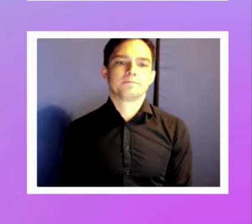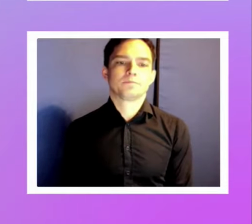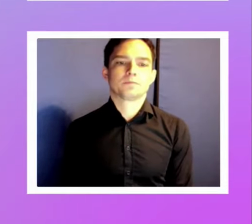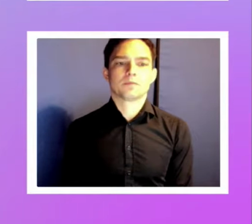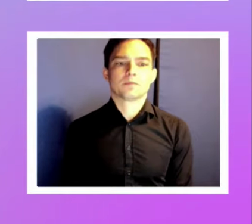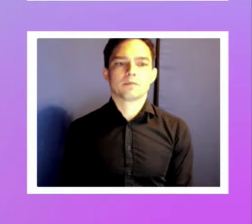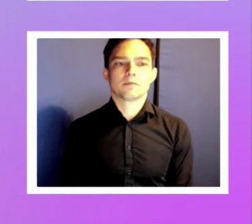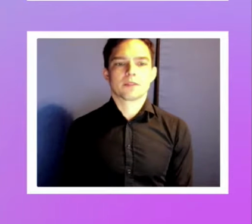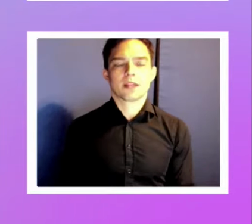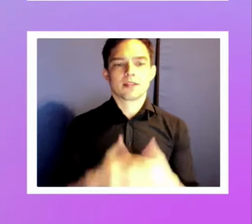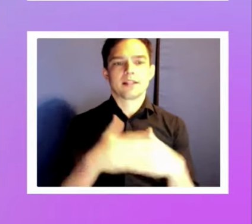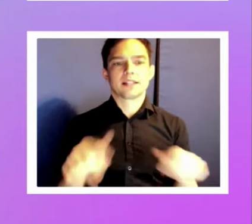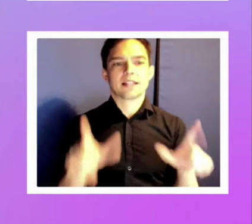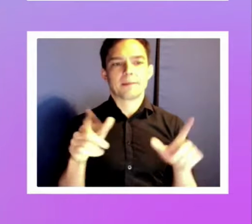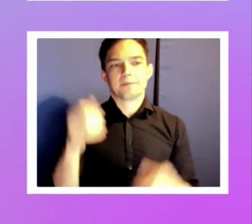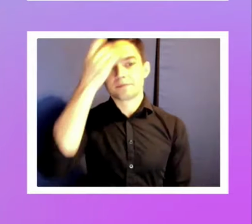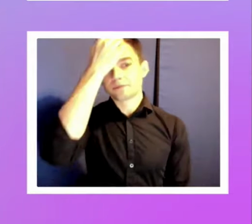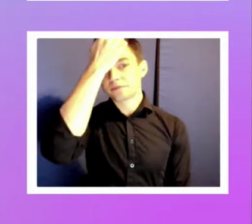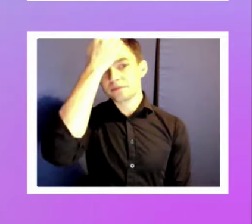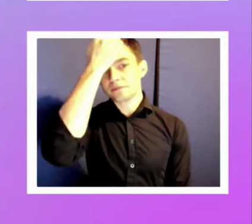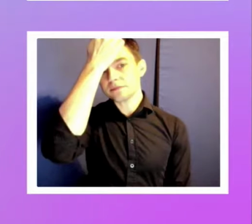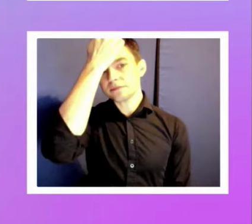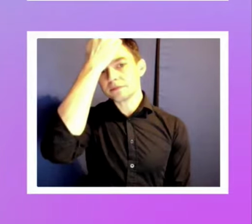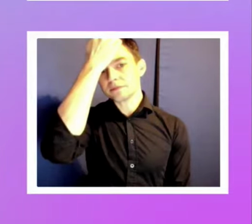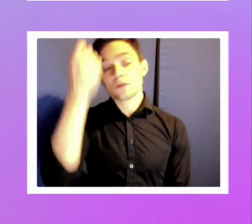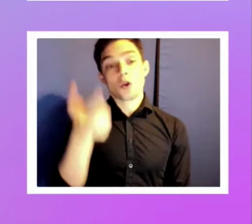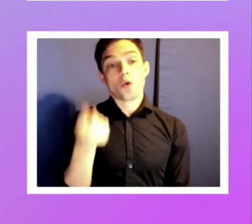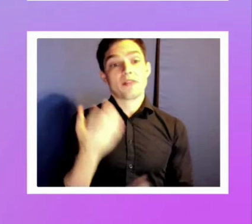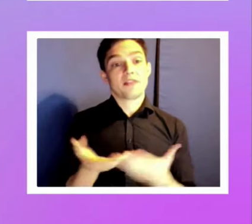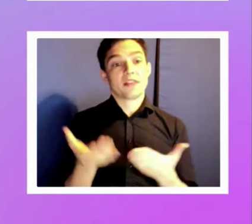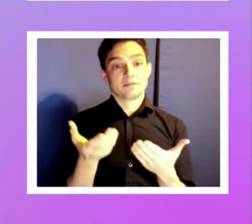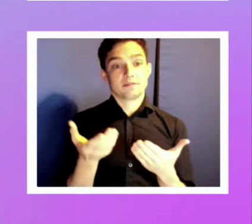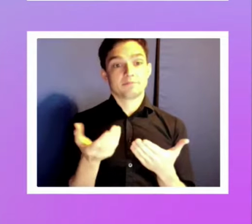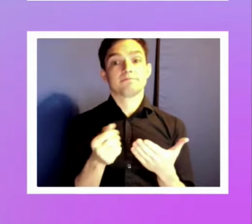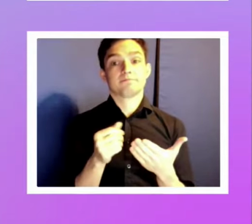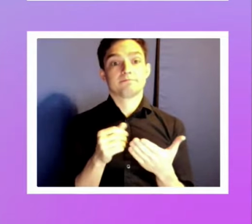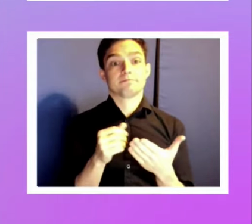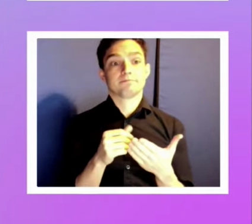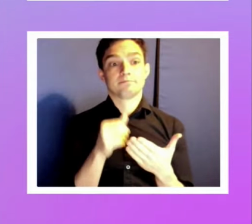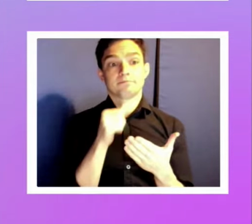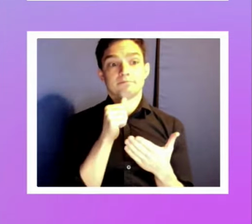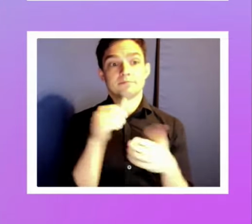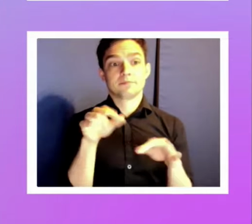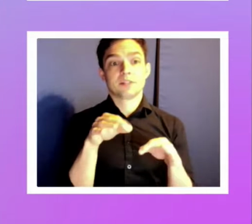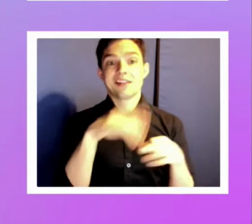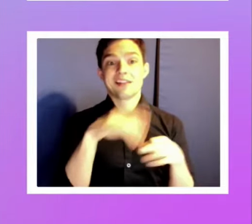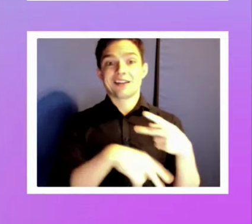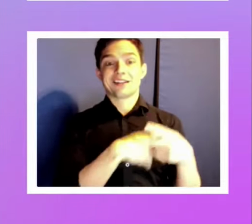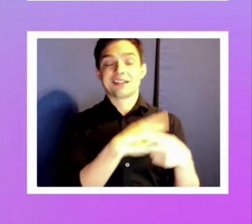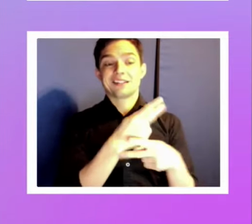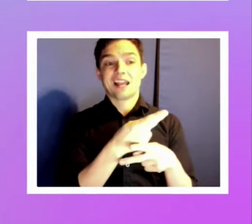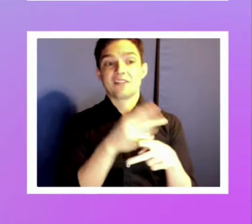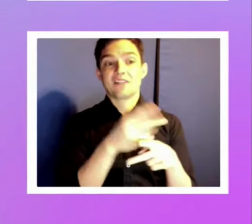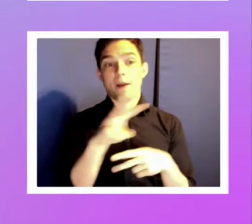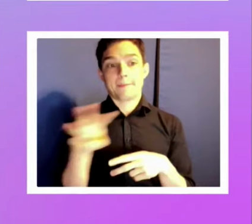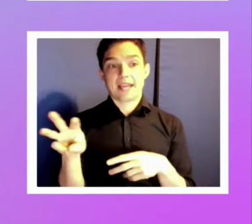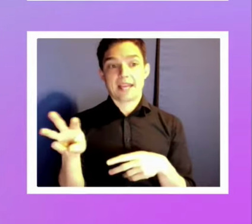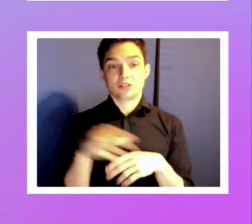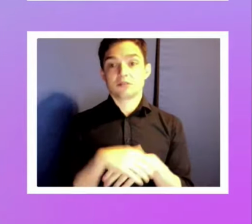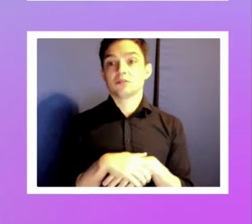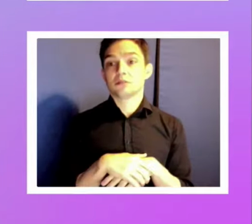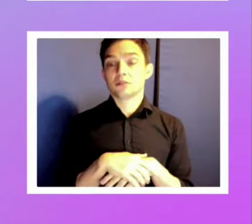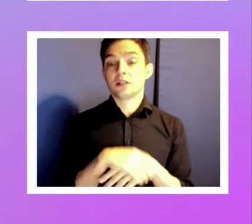Let's go to the next slide. One of the things that isn't defined is that term of web page. And web